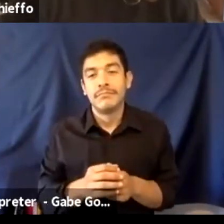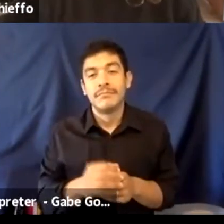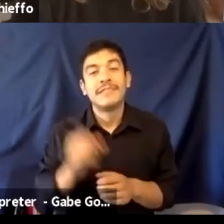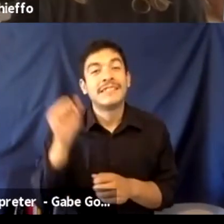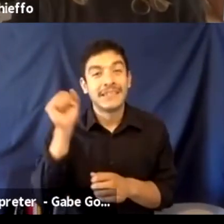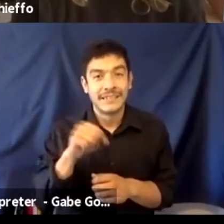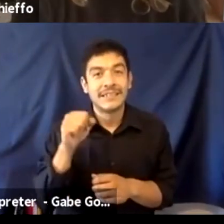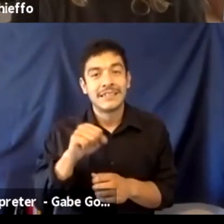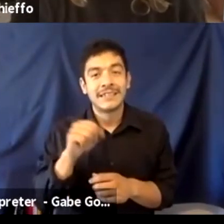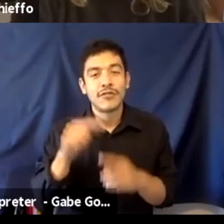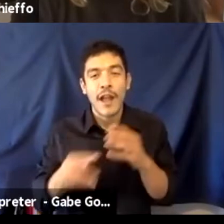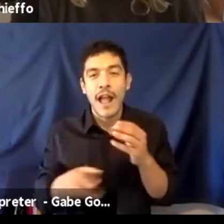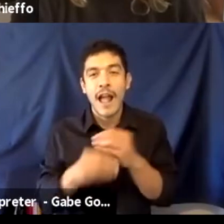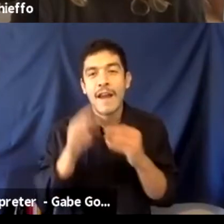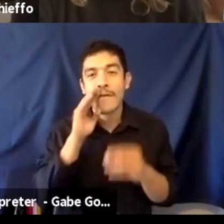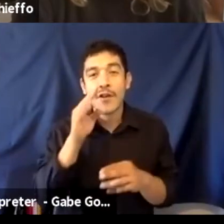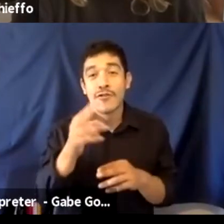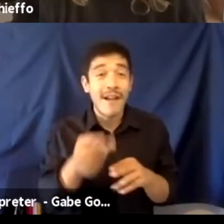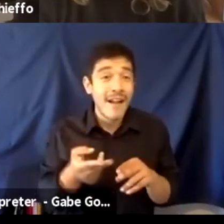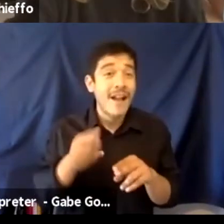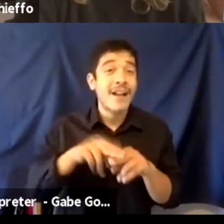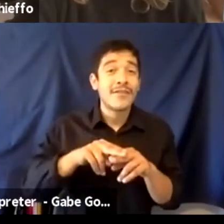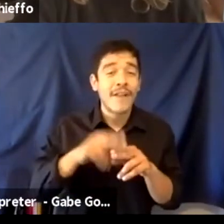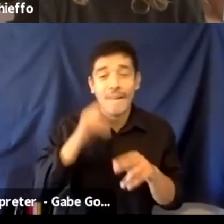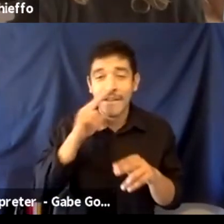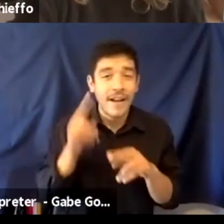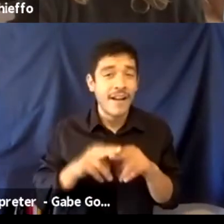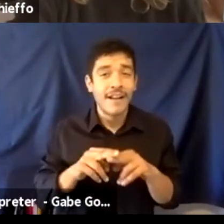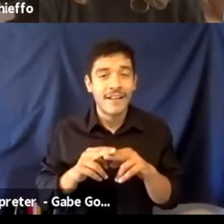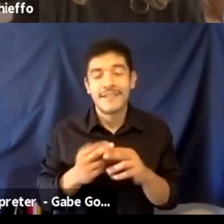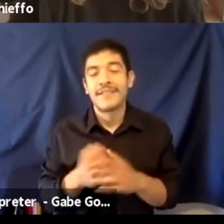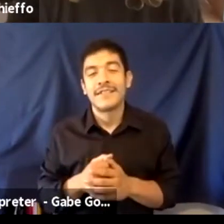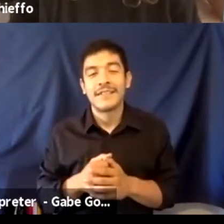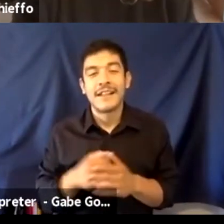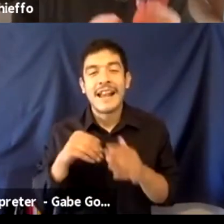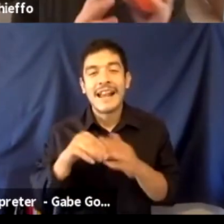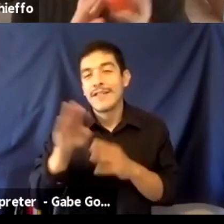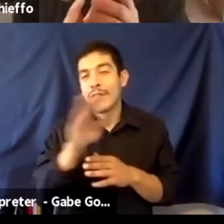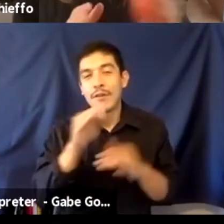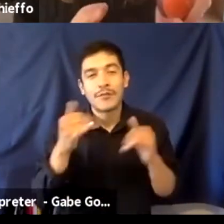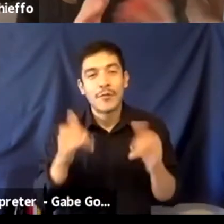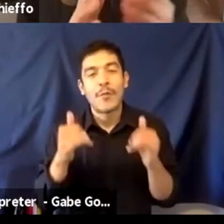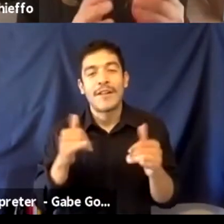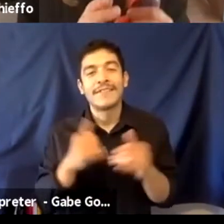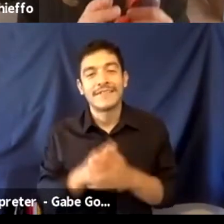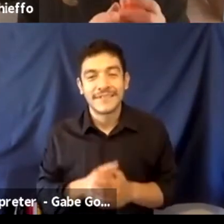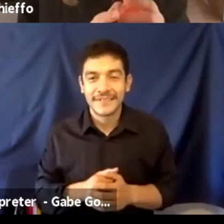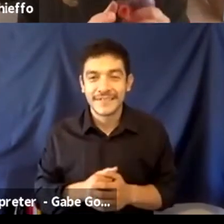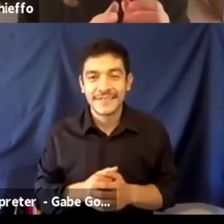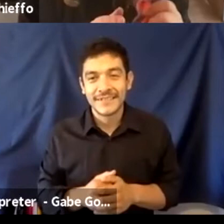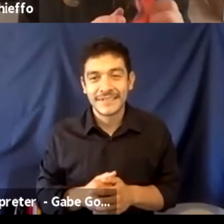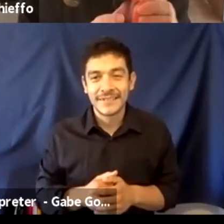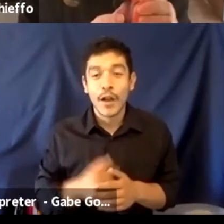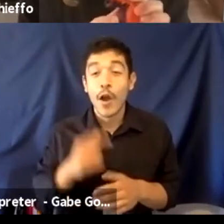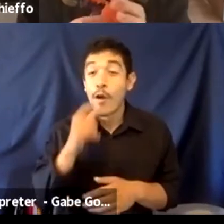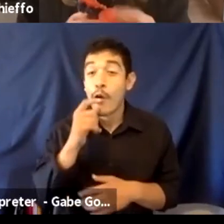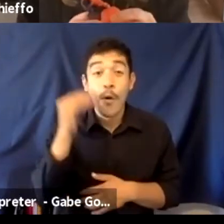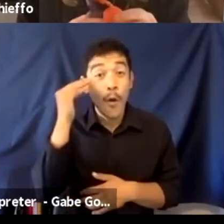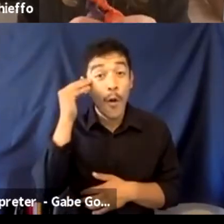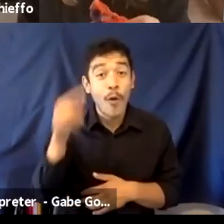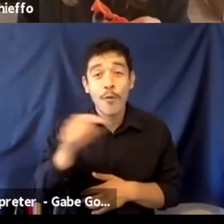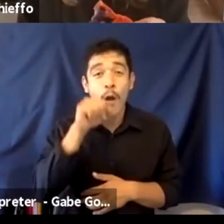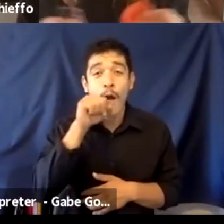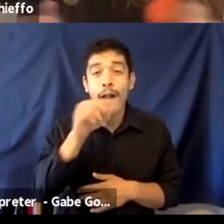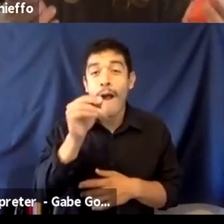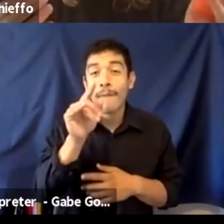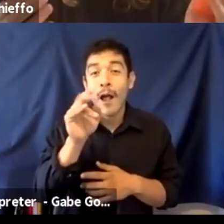Yes, for some extra fun in your fidget toys. Who knew you would love